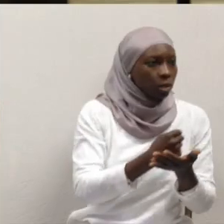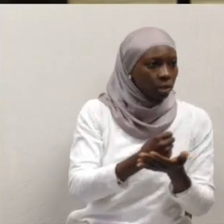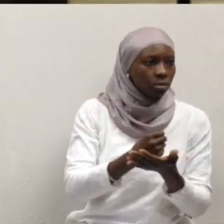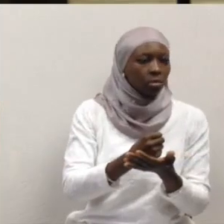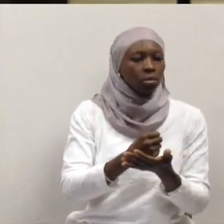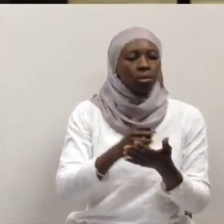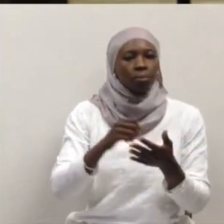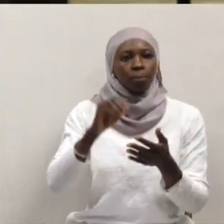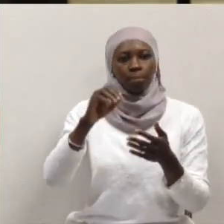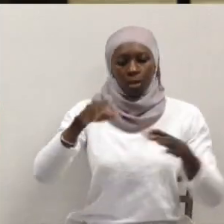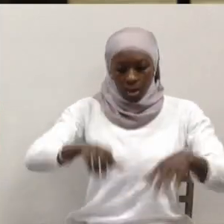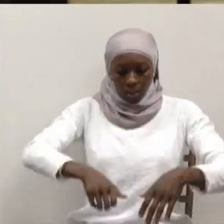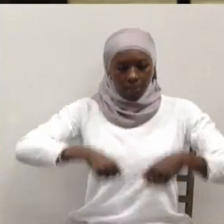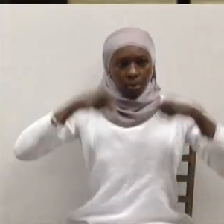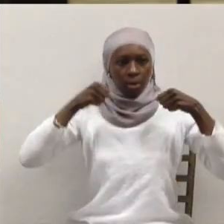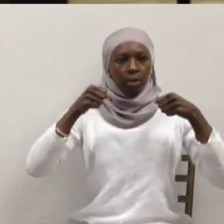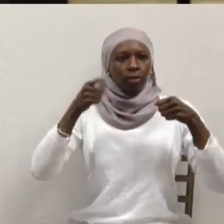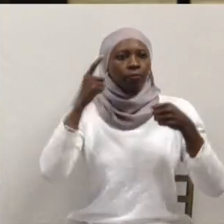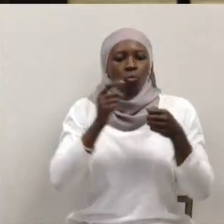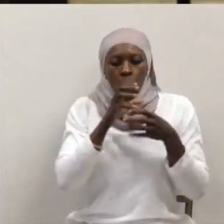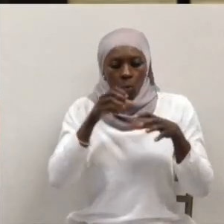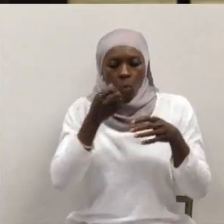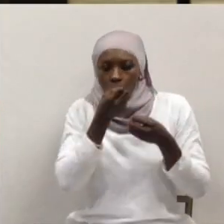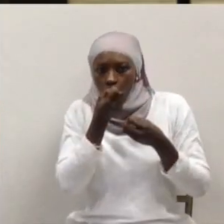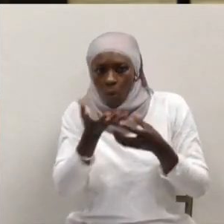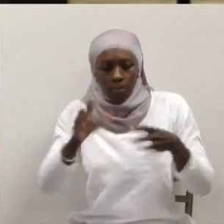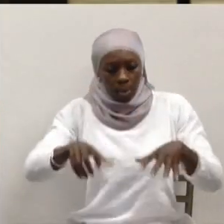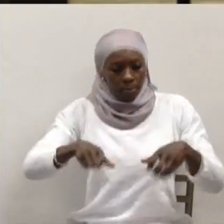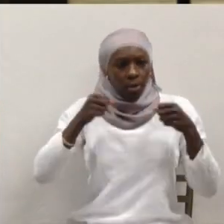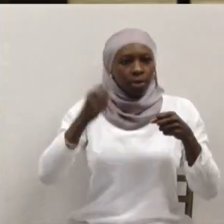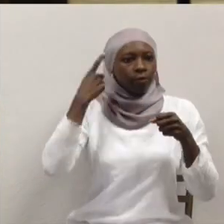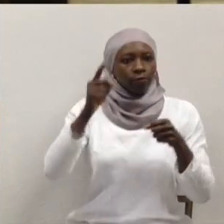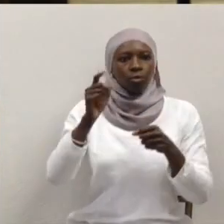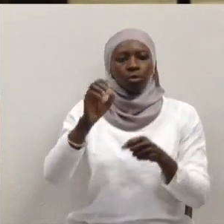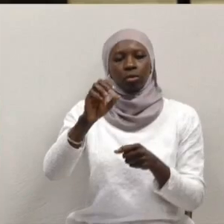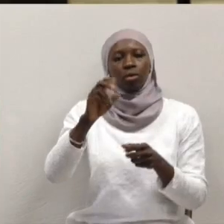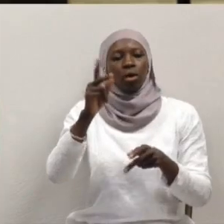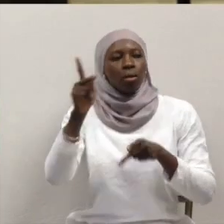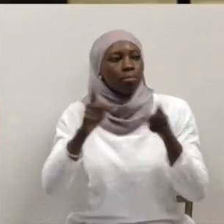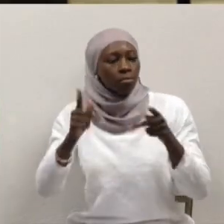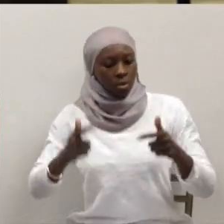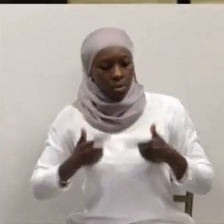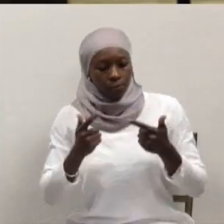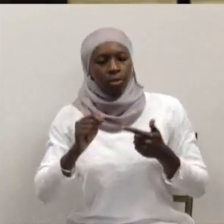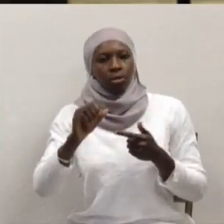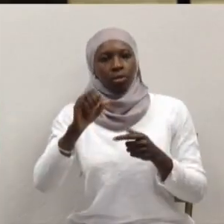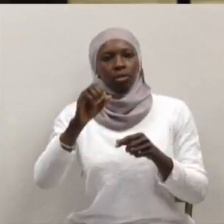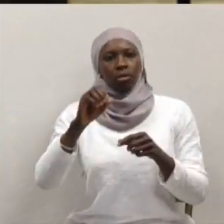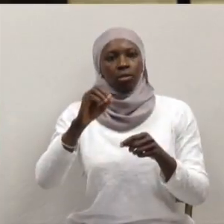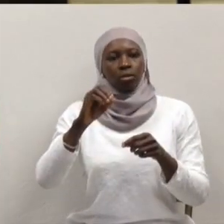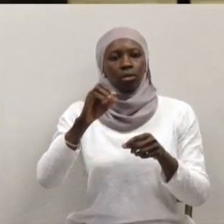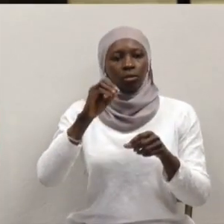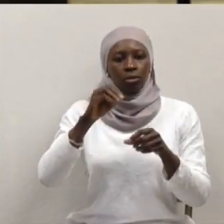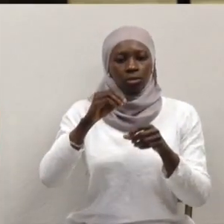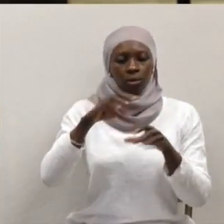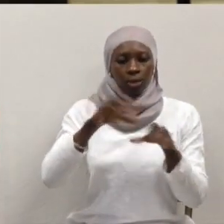Syria. Those refugees are living in the open air in this cold winter. And they are